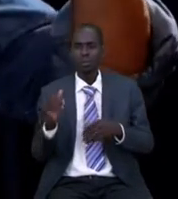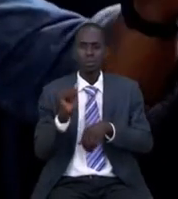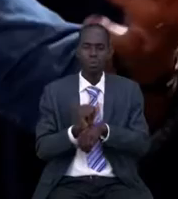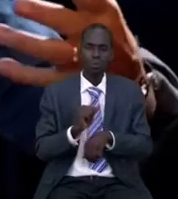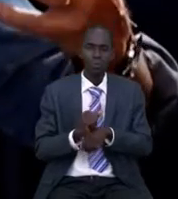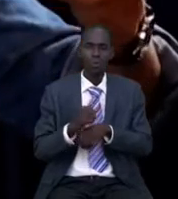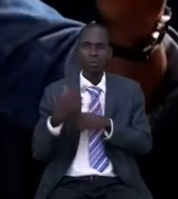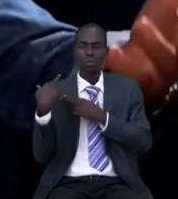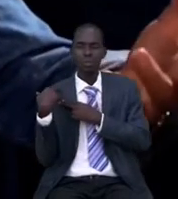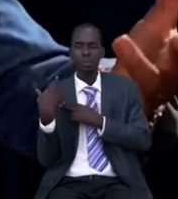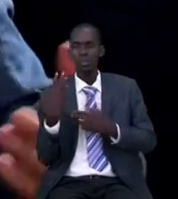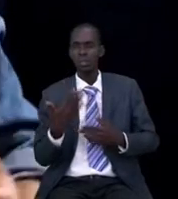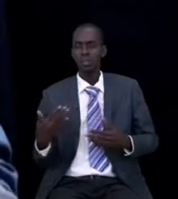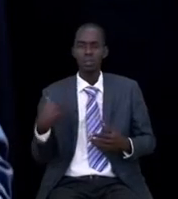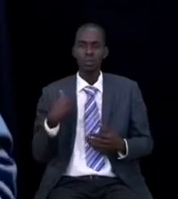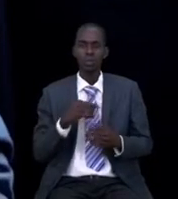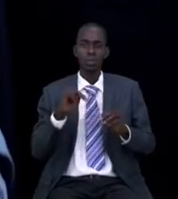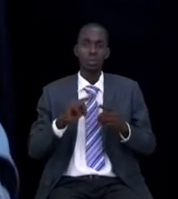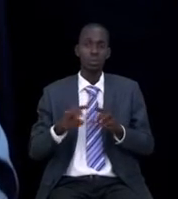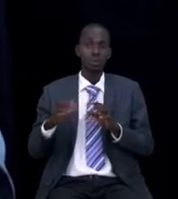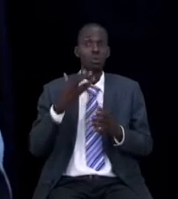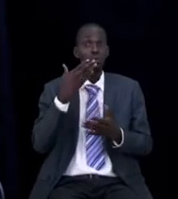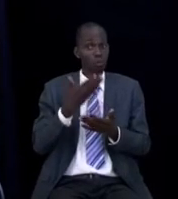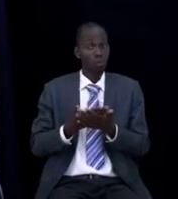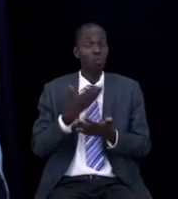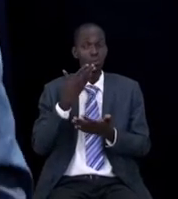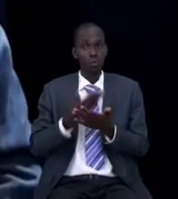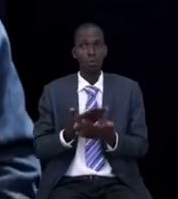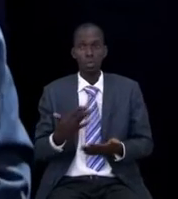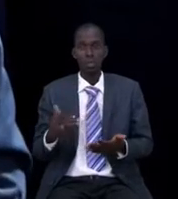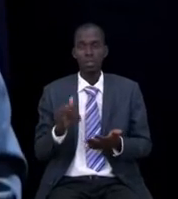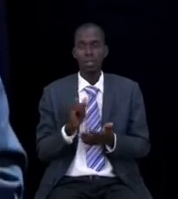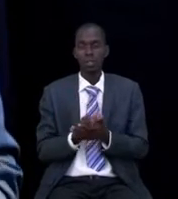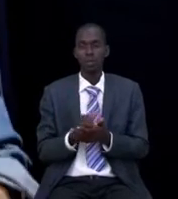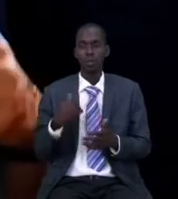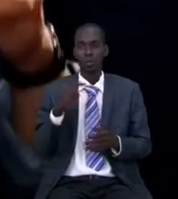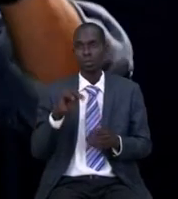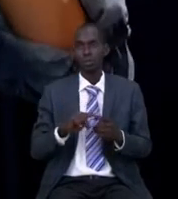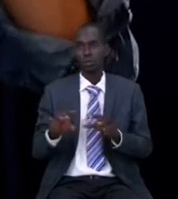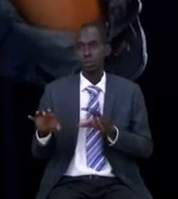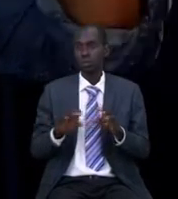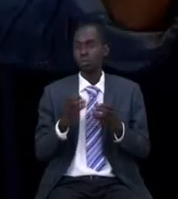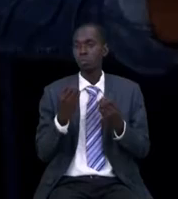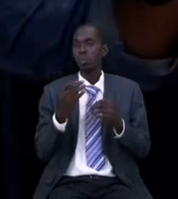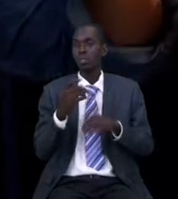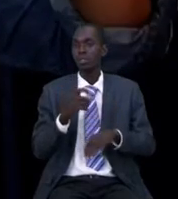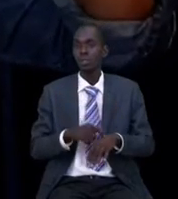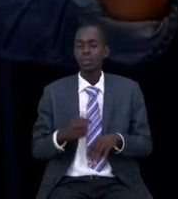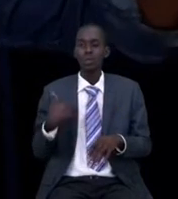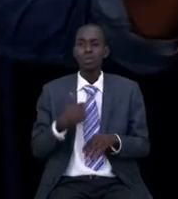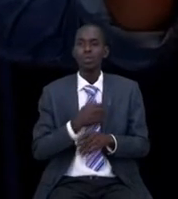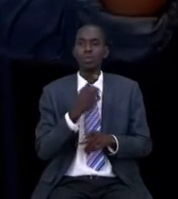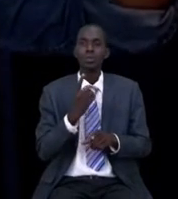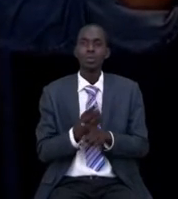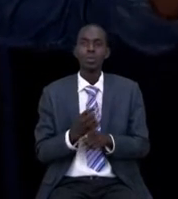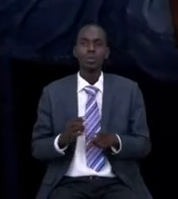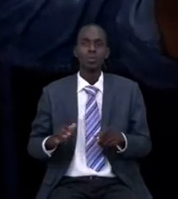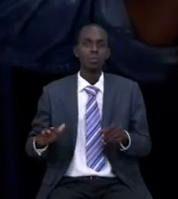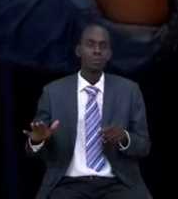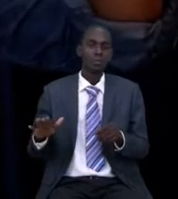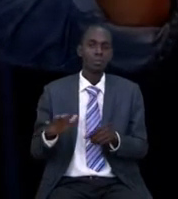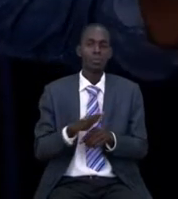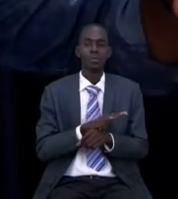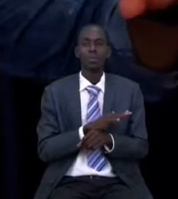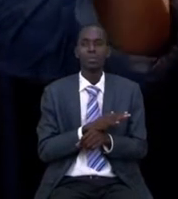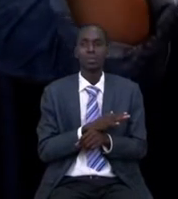things we have to do. A lot of good things, a lot of really good things. And yet, oftentimes, we just crowd out the Word of